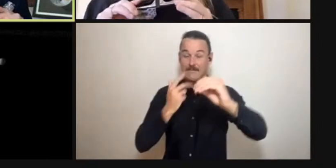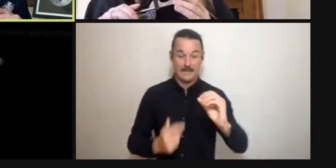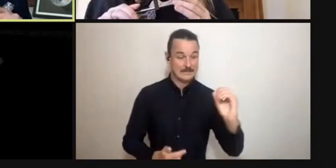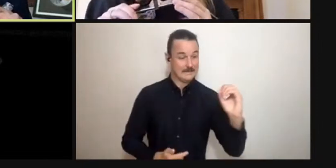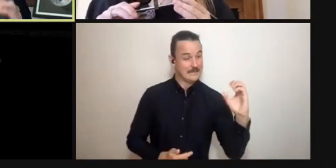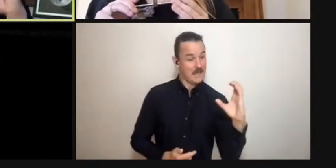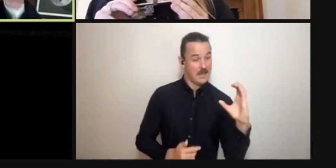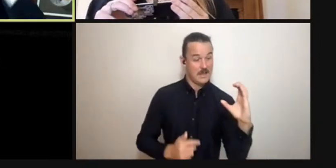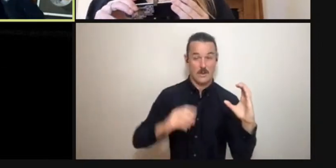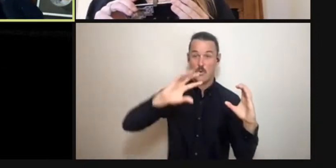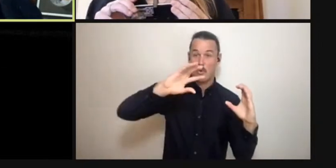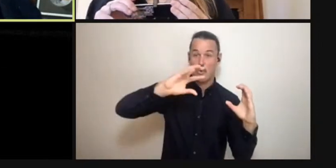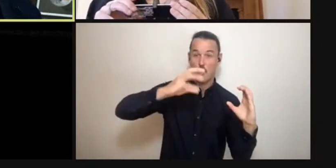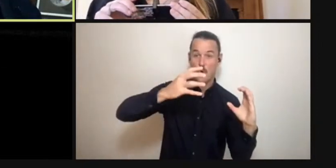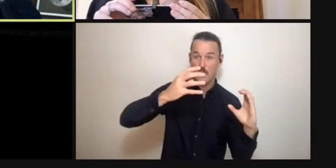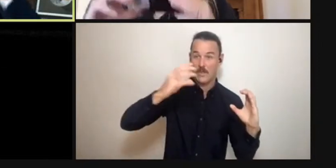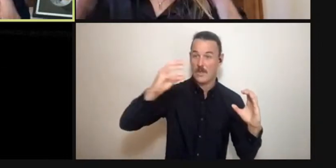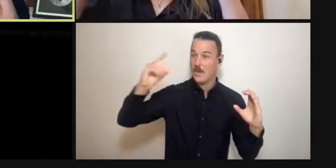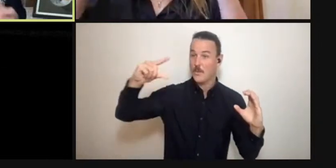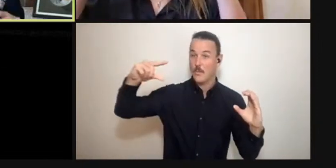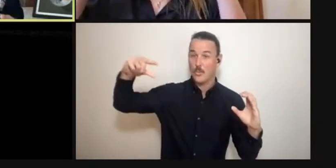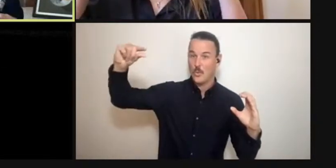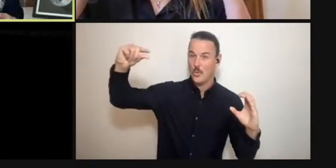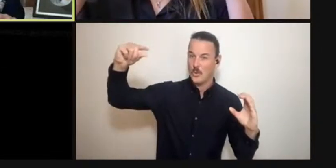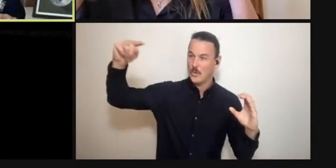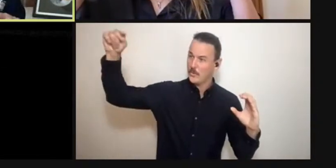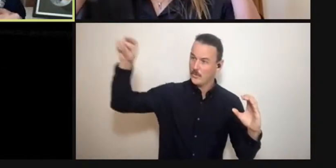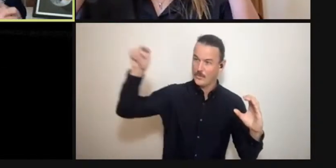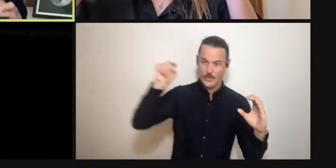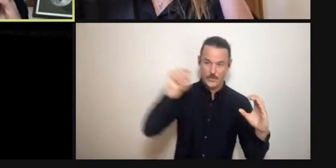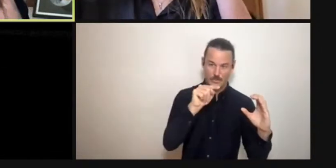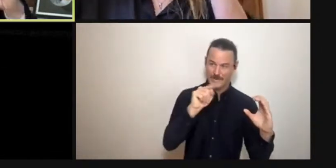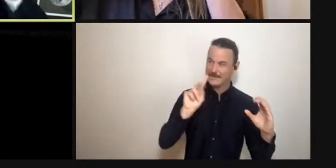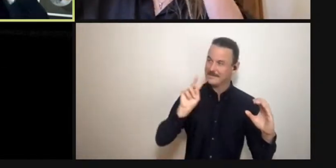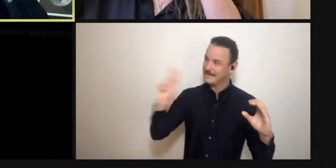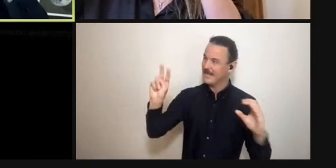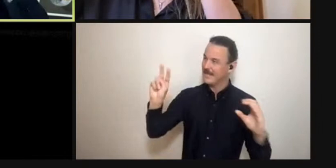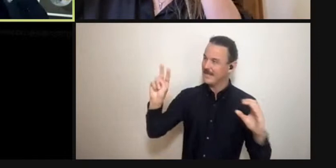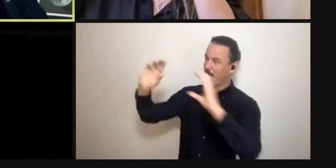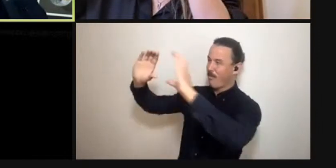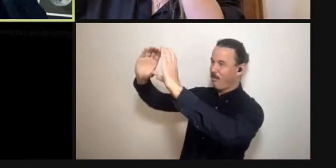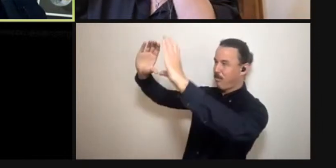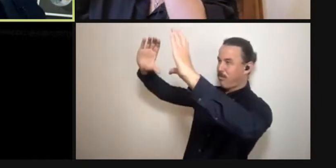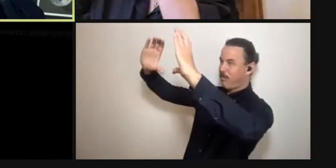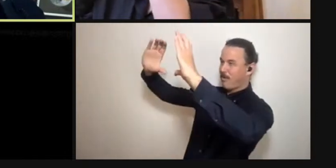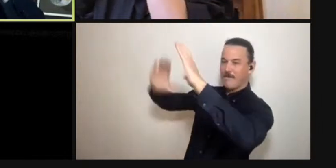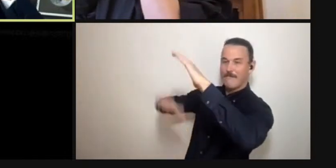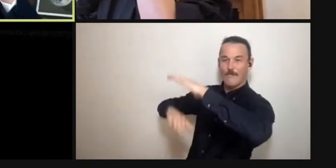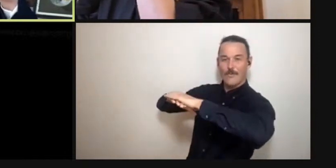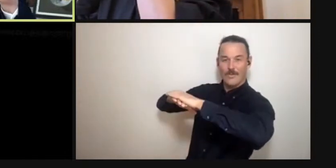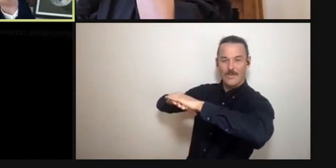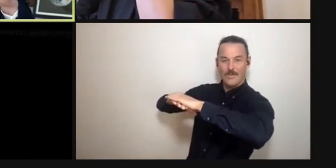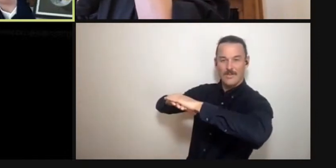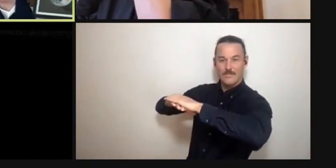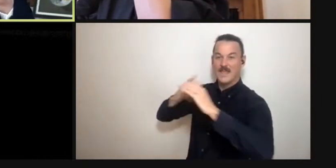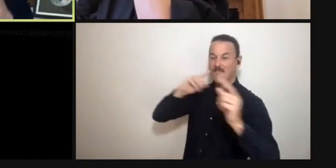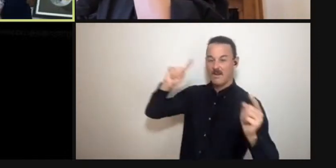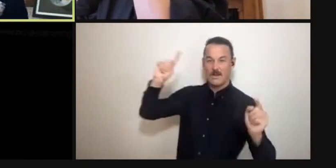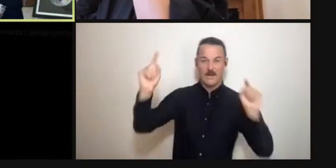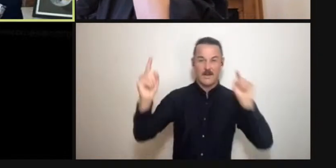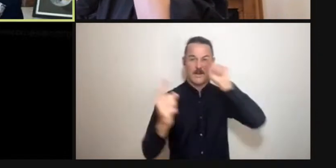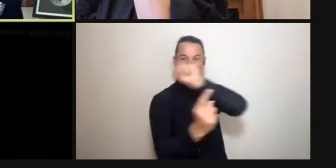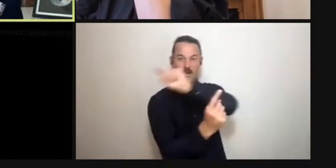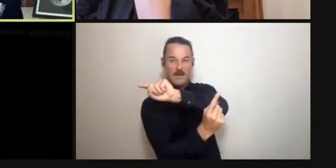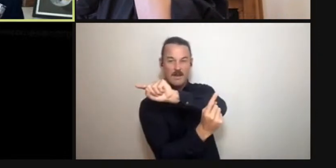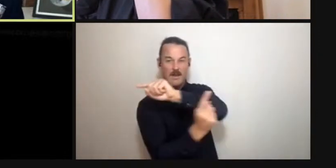comes between the sun and the Earth, because we can only see the shadowed rear of the moon. Now,